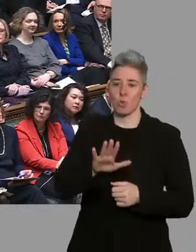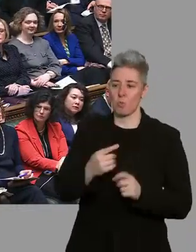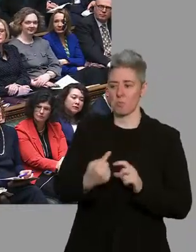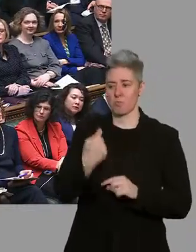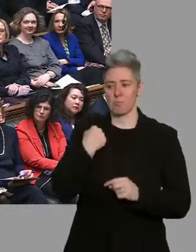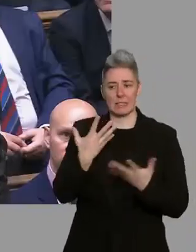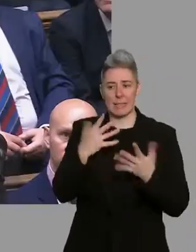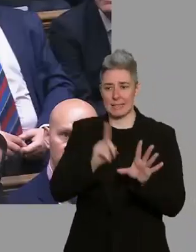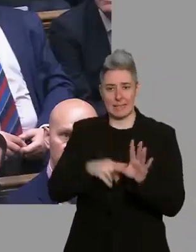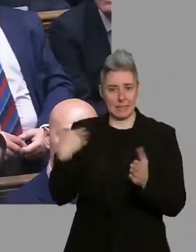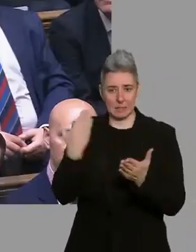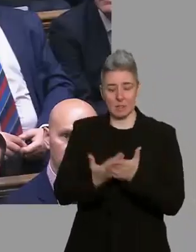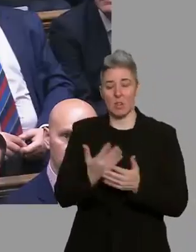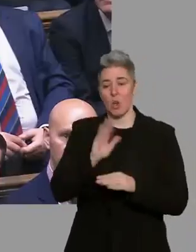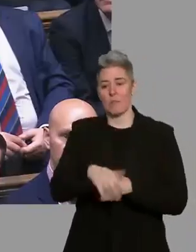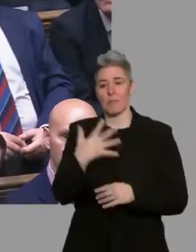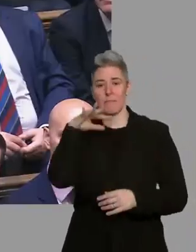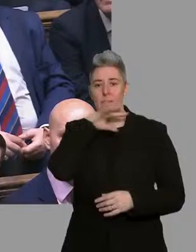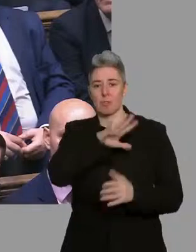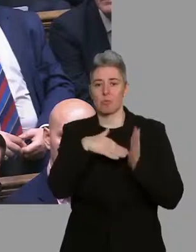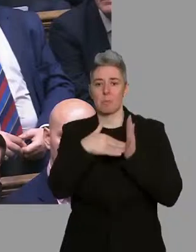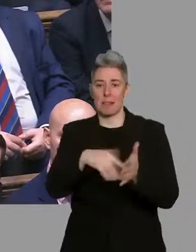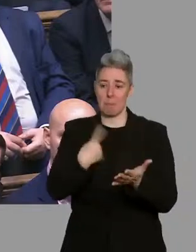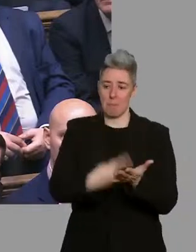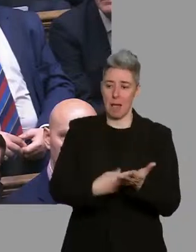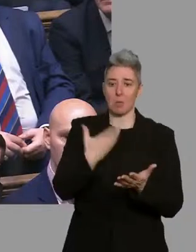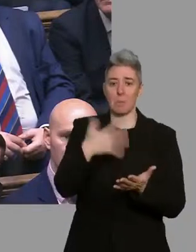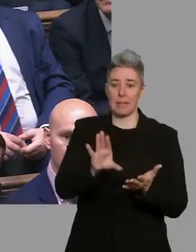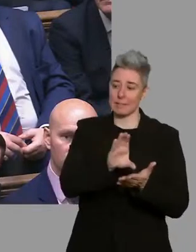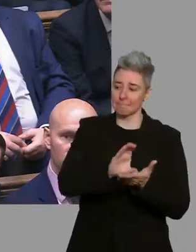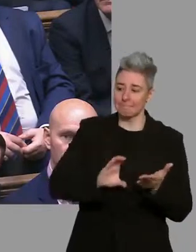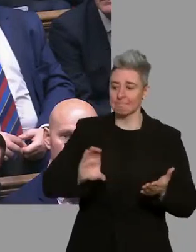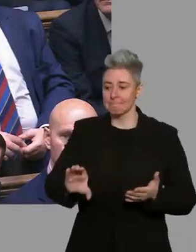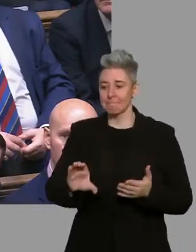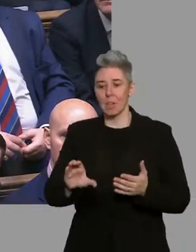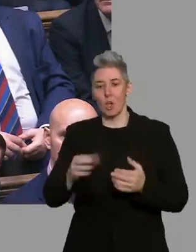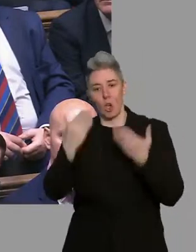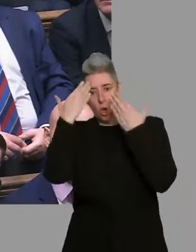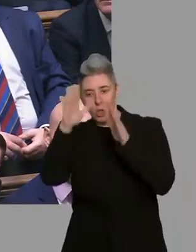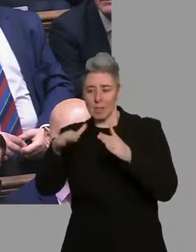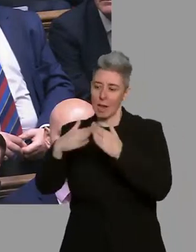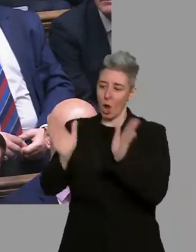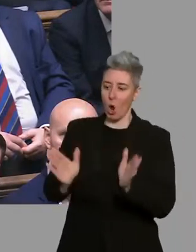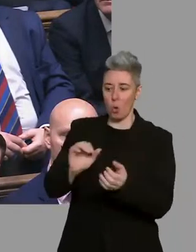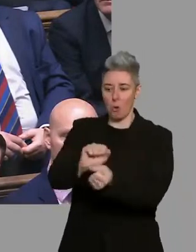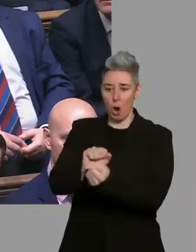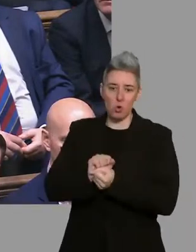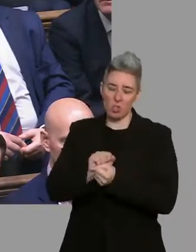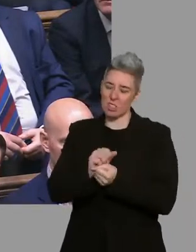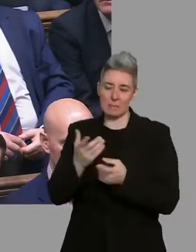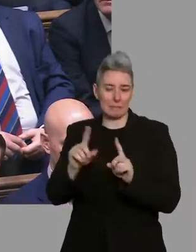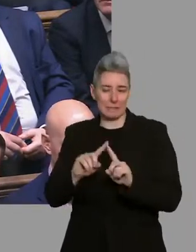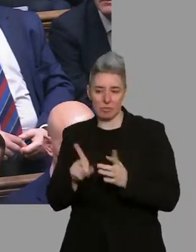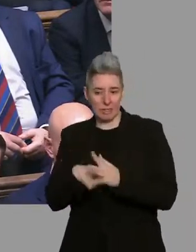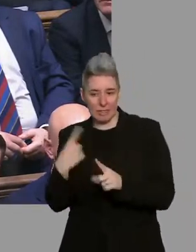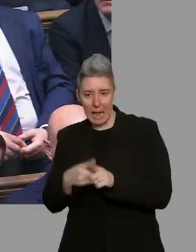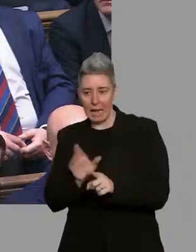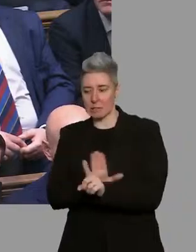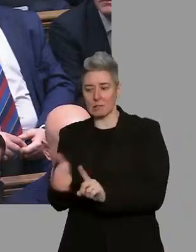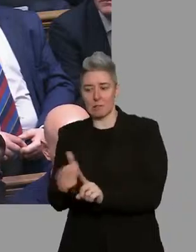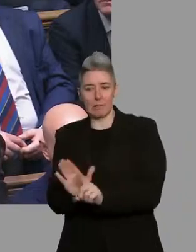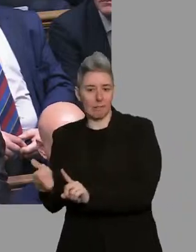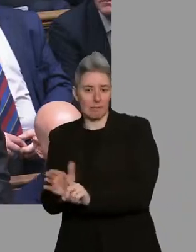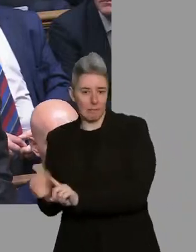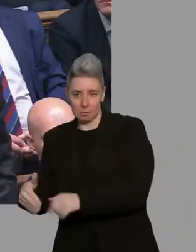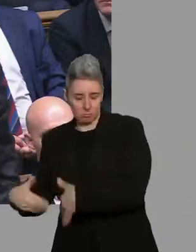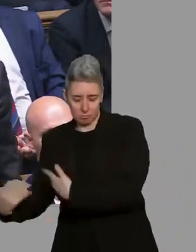been handed to holiday homeowners through various tax loopholes, etc., whilst local families are being evicted from